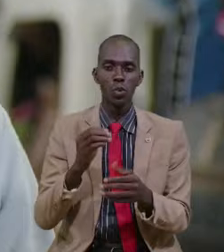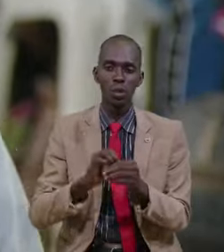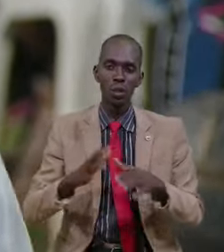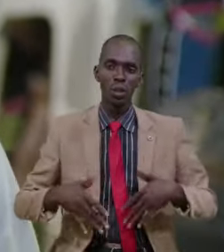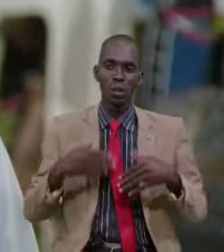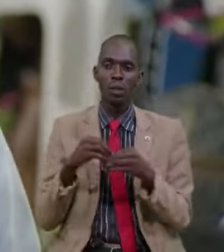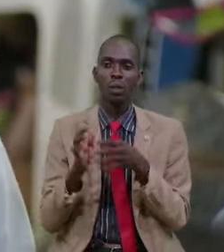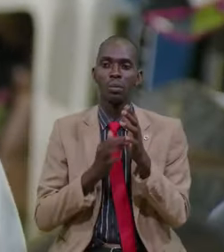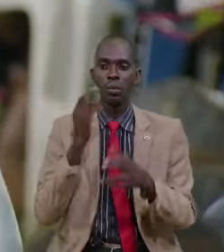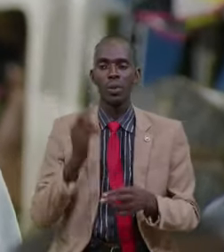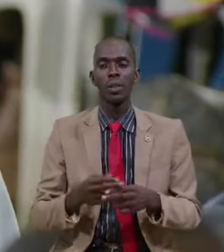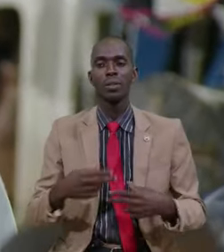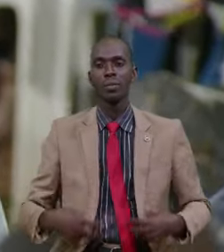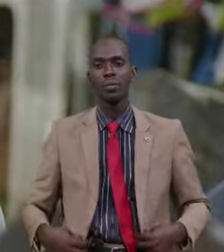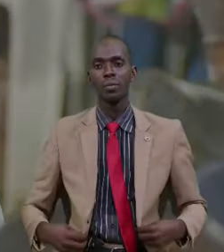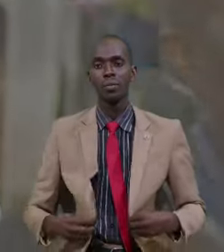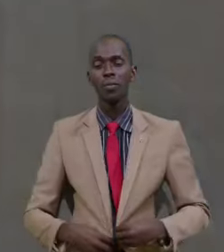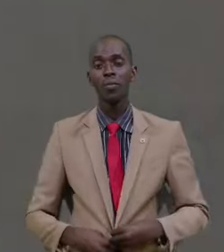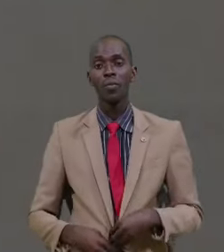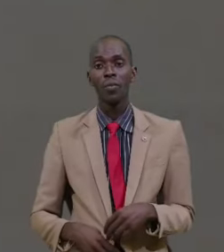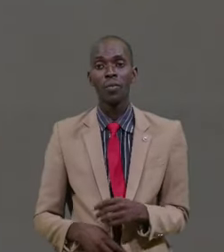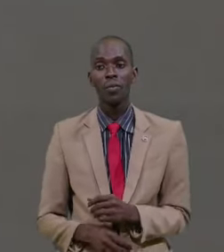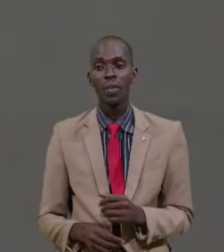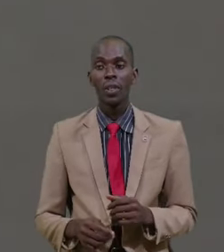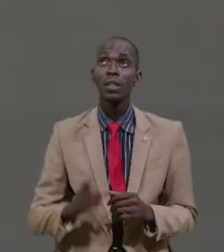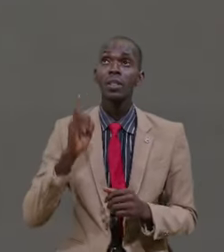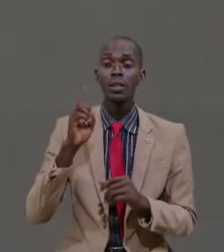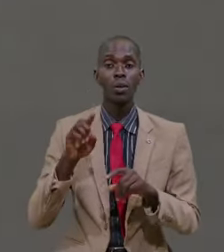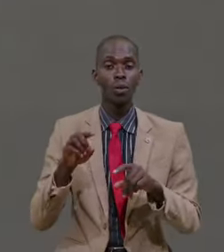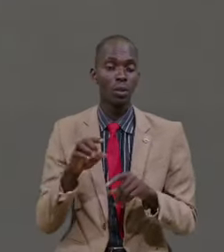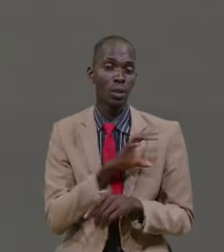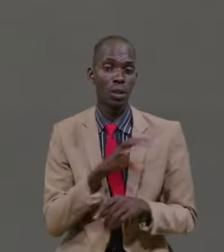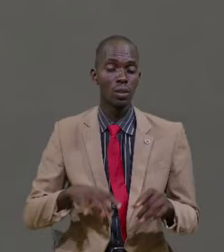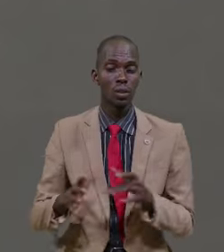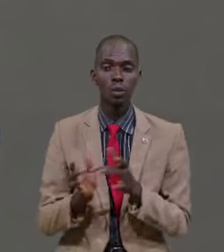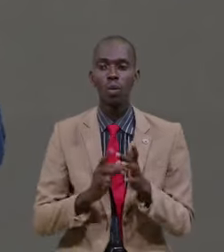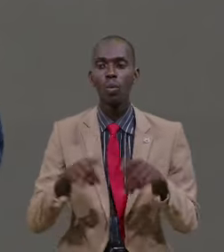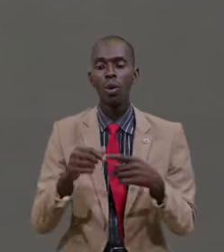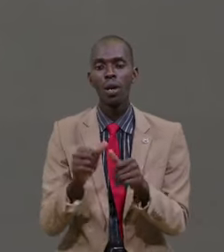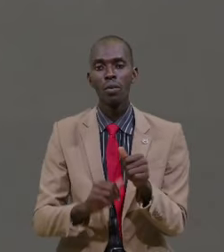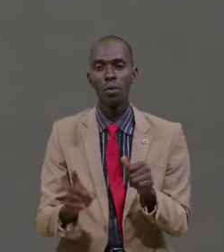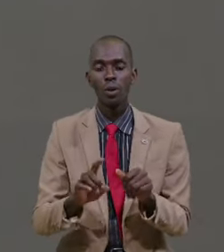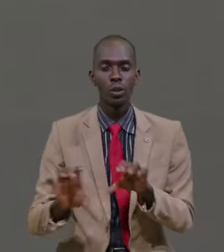name. He went about doing good